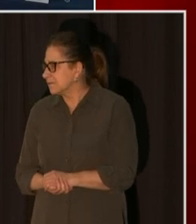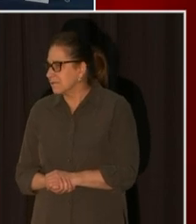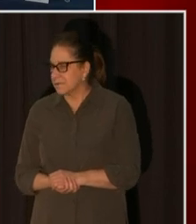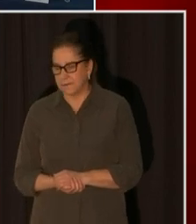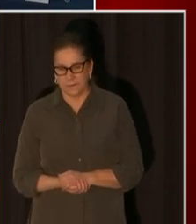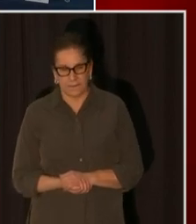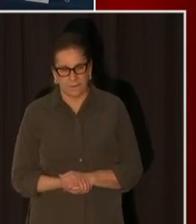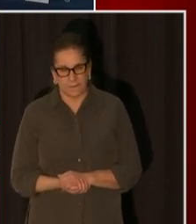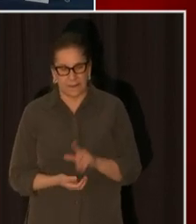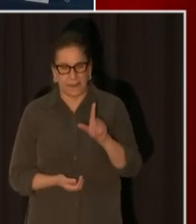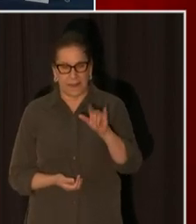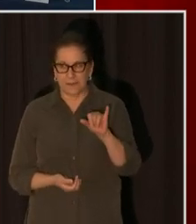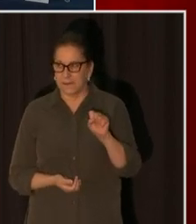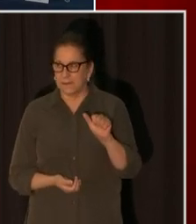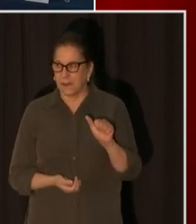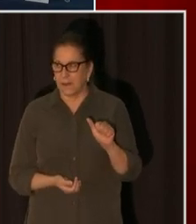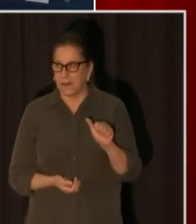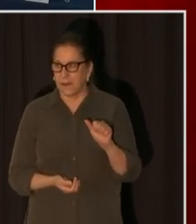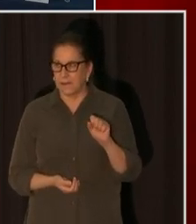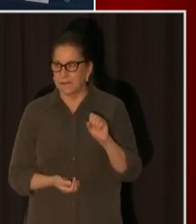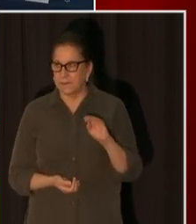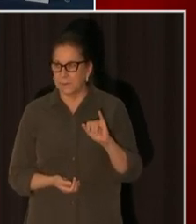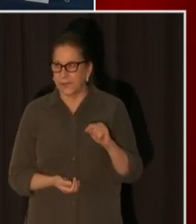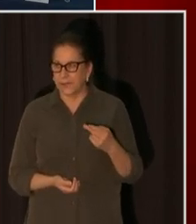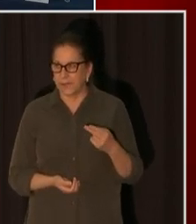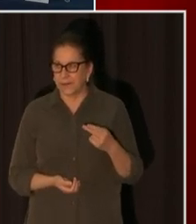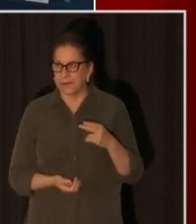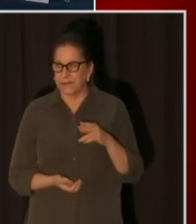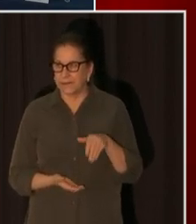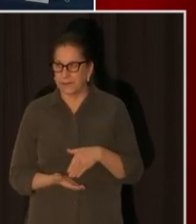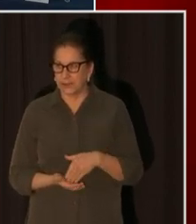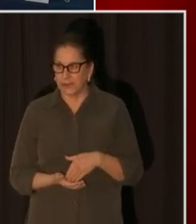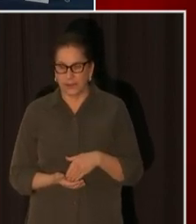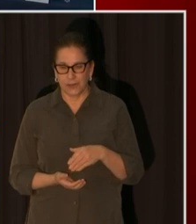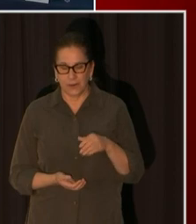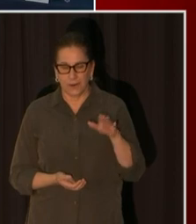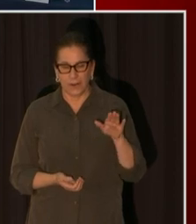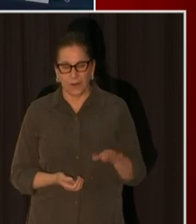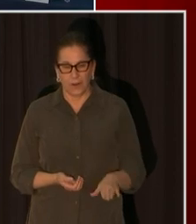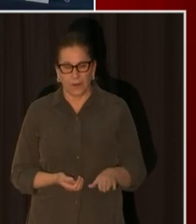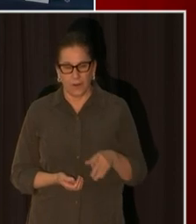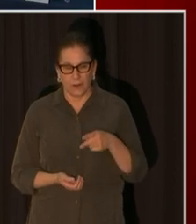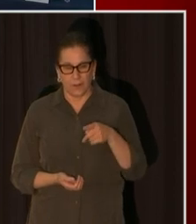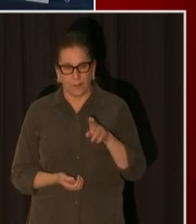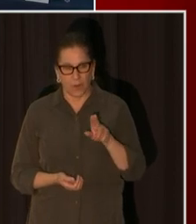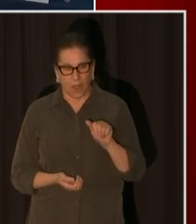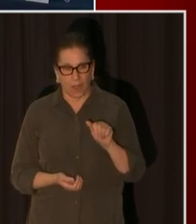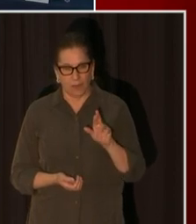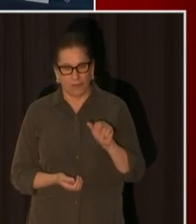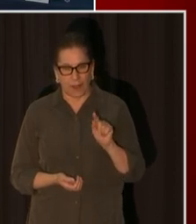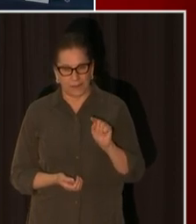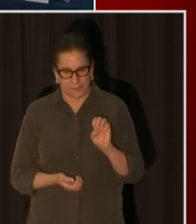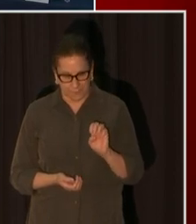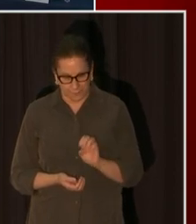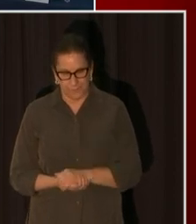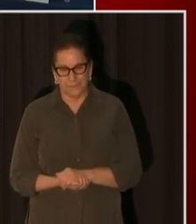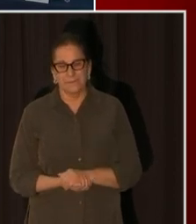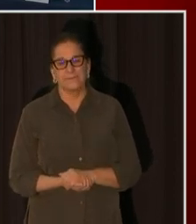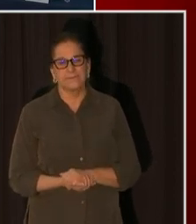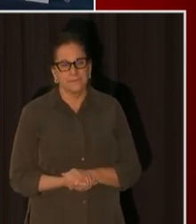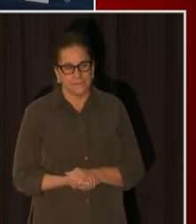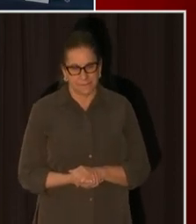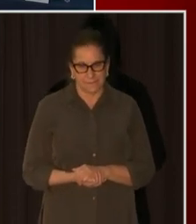the next inevitable disaster will be right back in the same position. After, you know, in the last